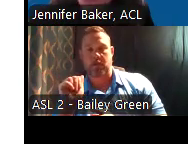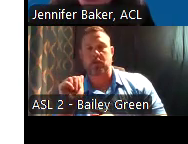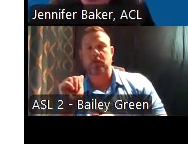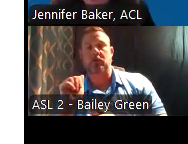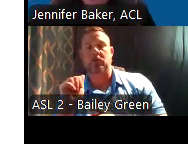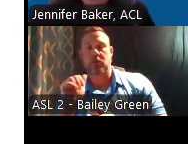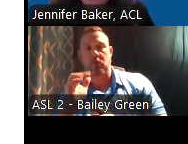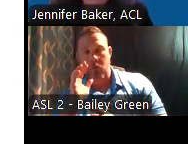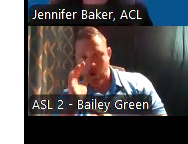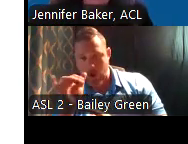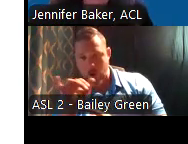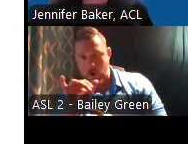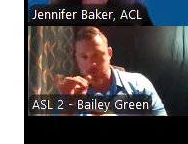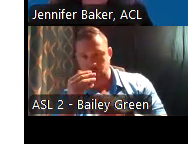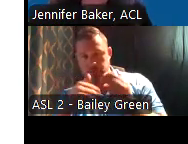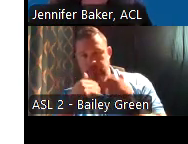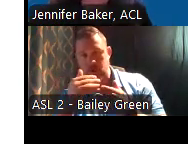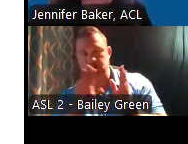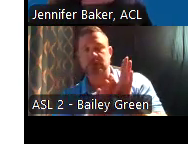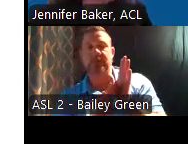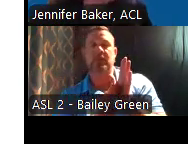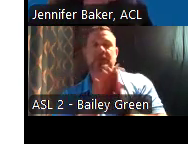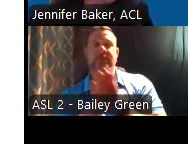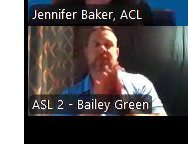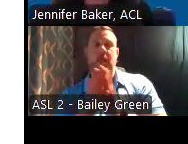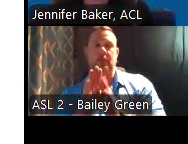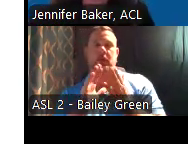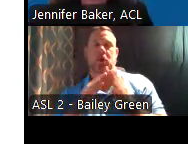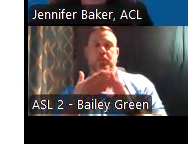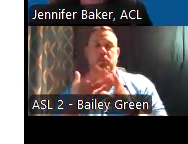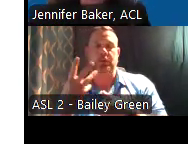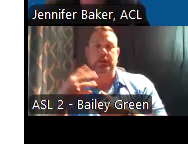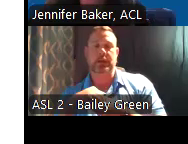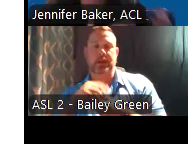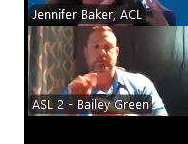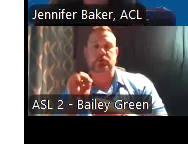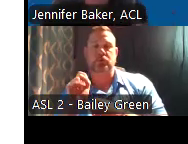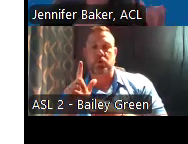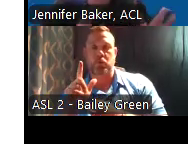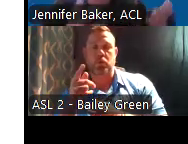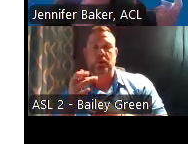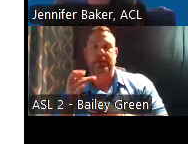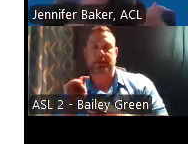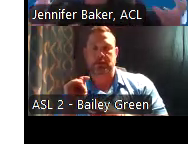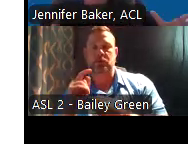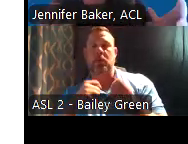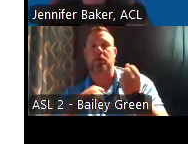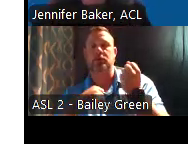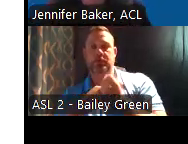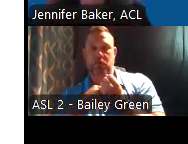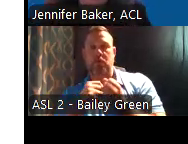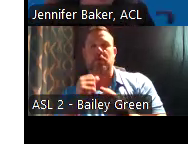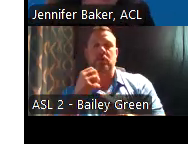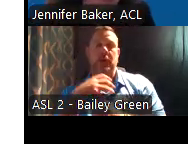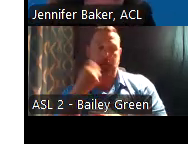We also are in the process of developing a community engagement toolkit to help support